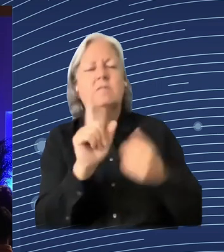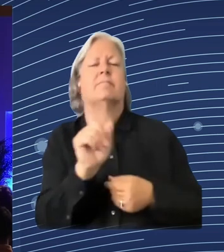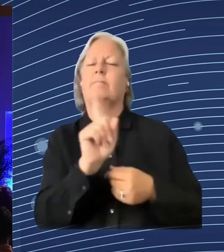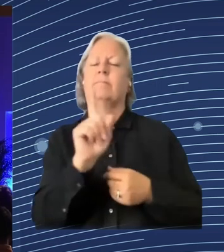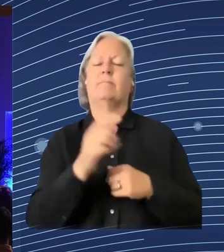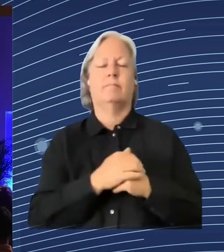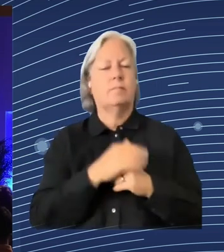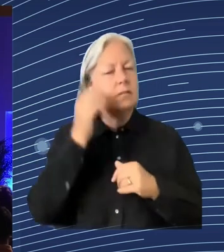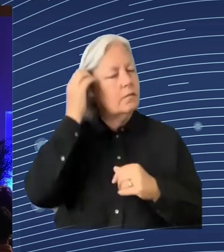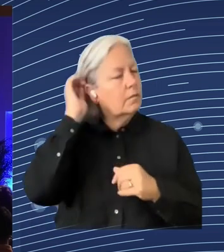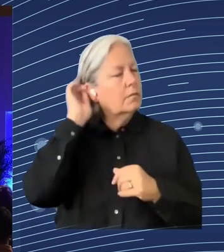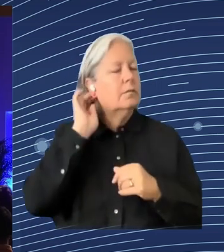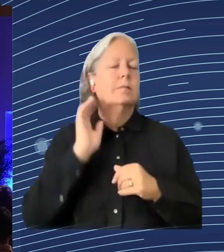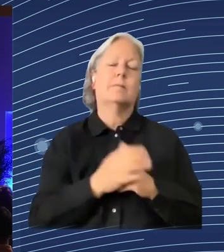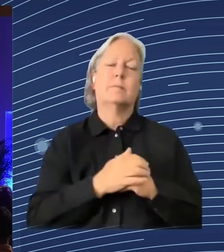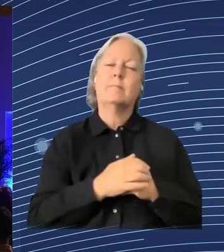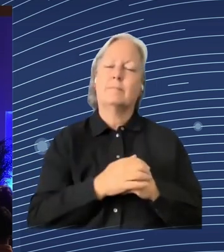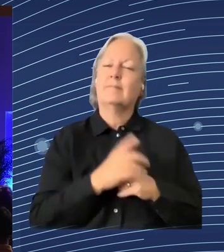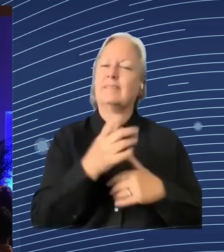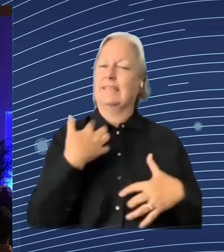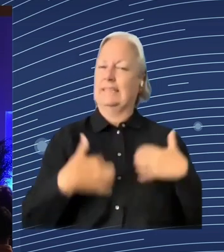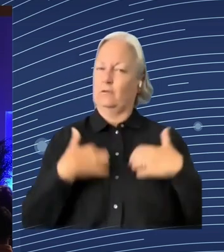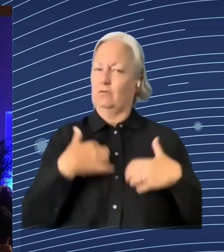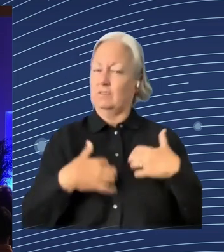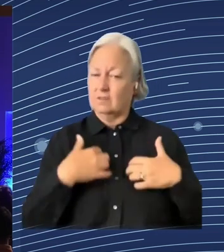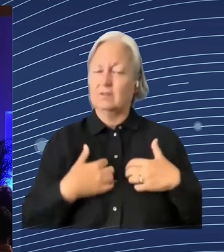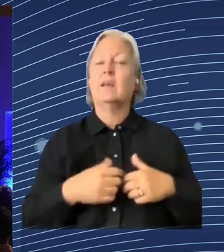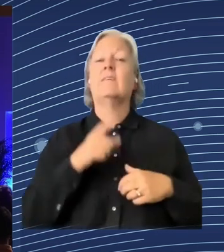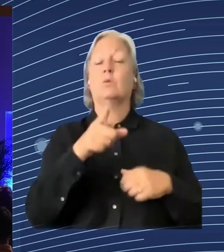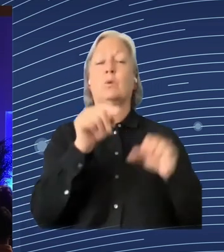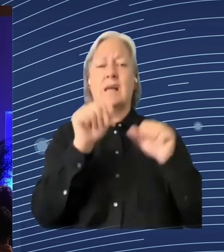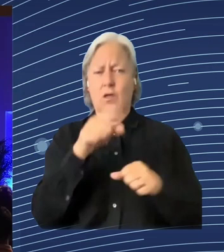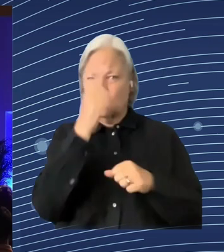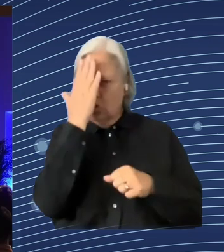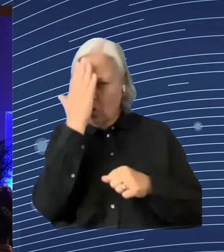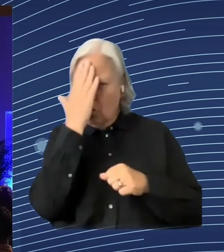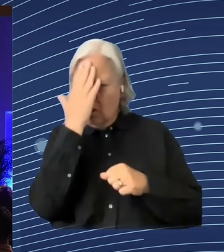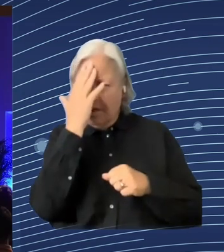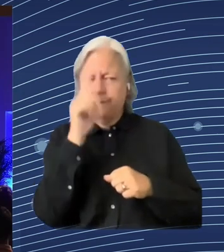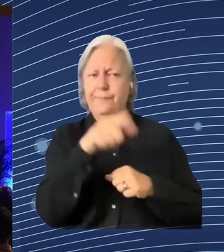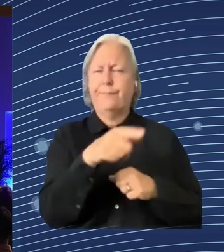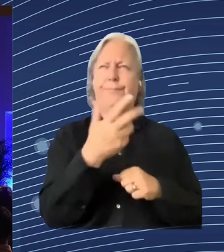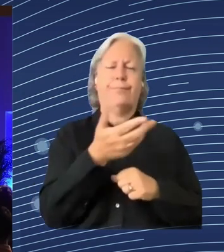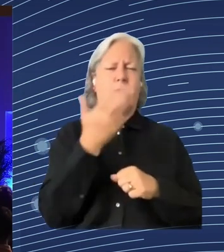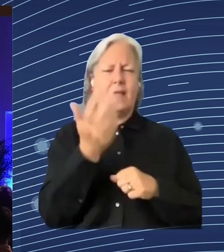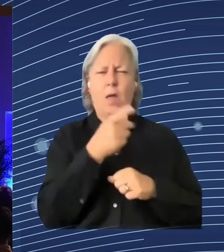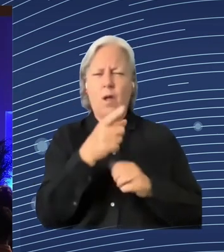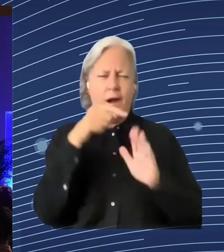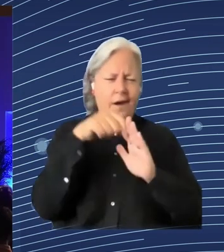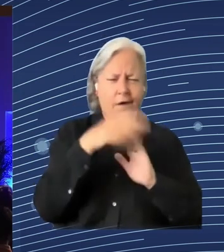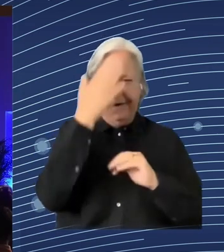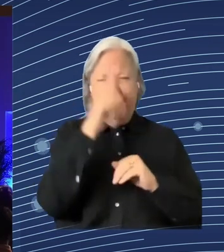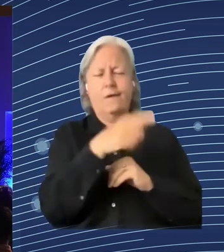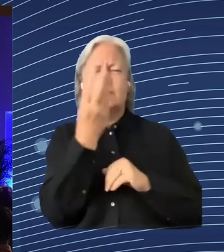of policy implications that can be found, and also if you can calculate how much funding or costs are related to